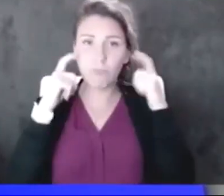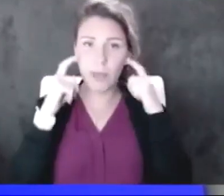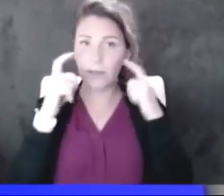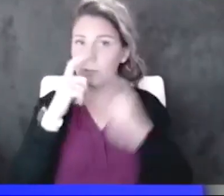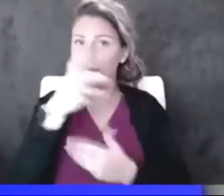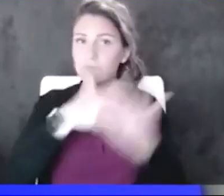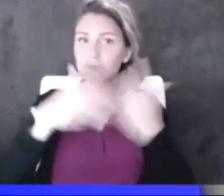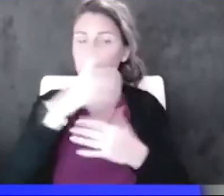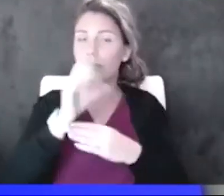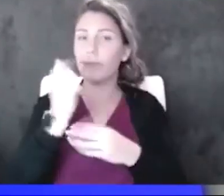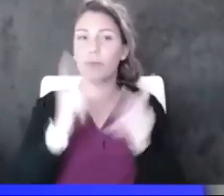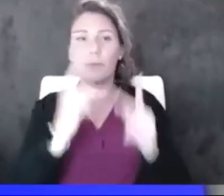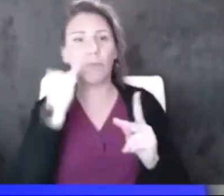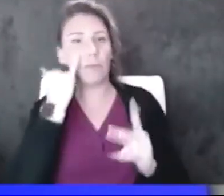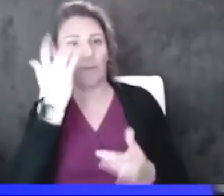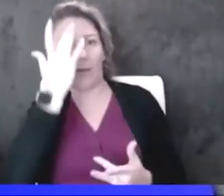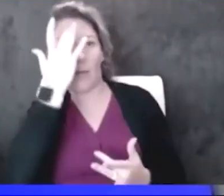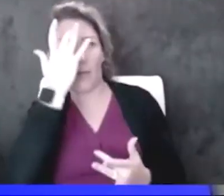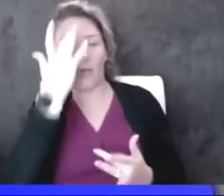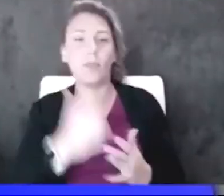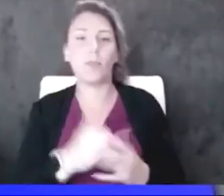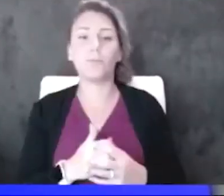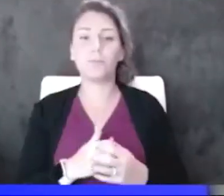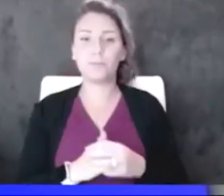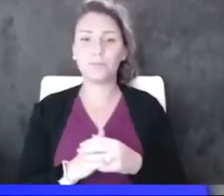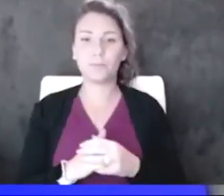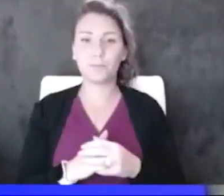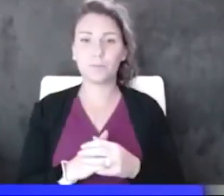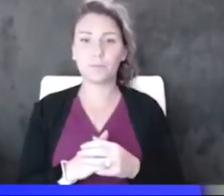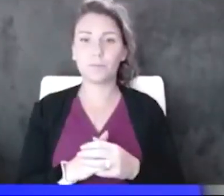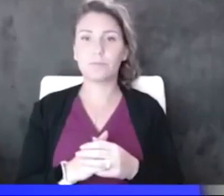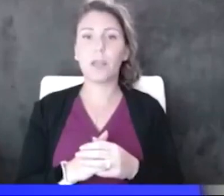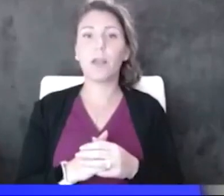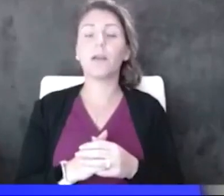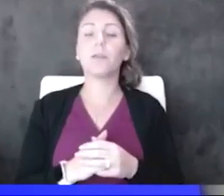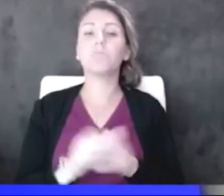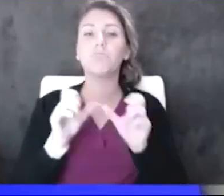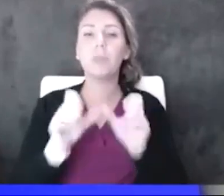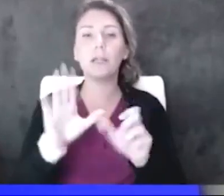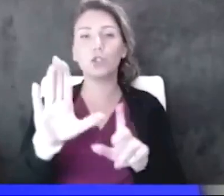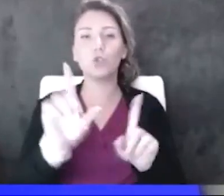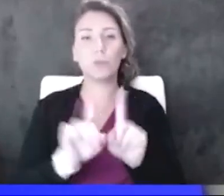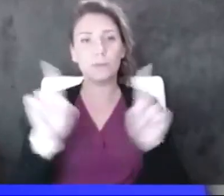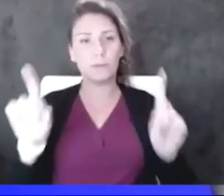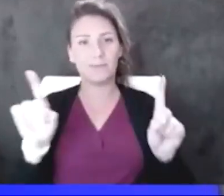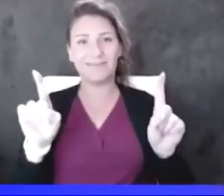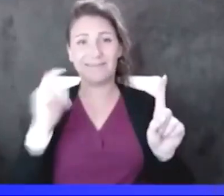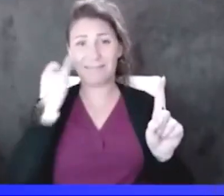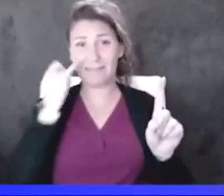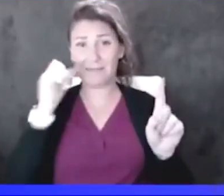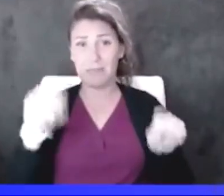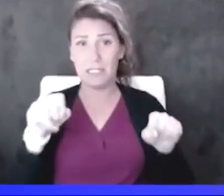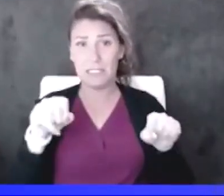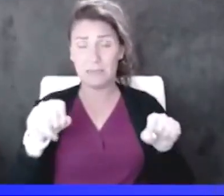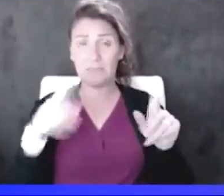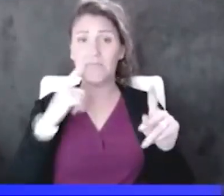ill. Keep your distance, and then if at all possible, hang out outside. I know, you are a stickler for those rules. You always have been. So how